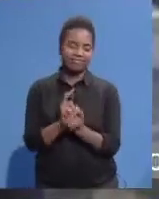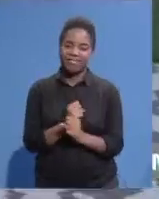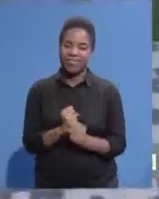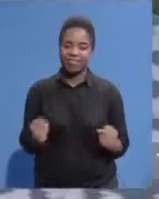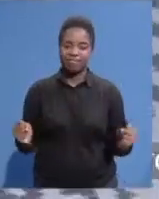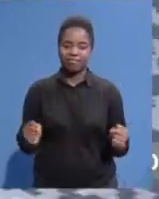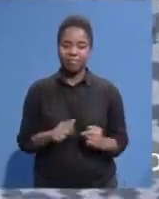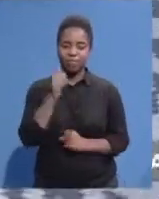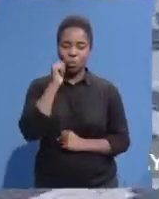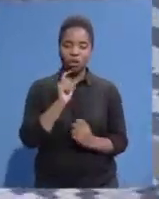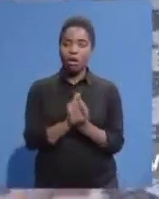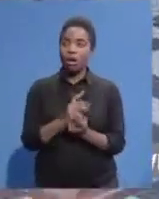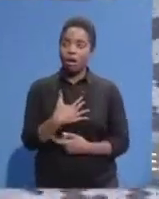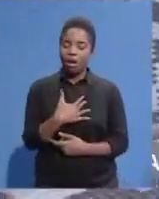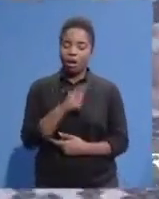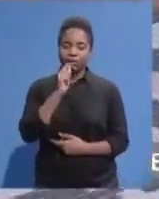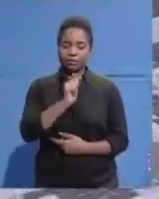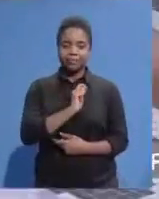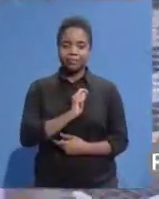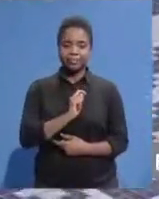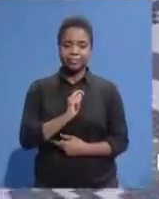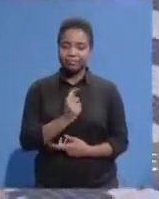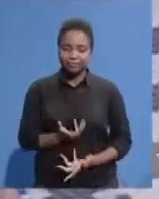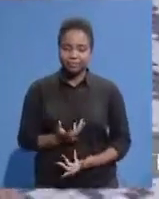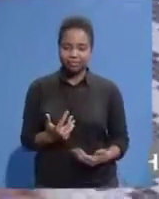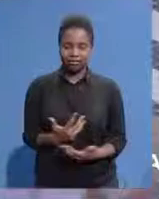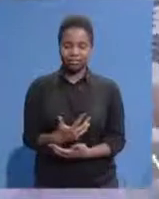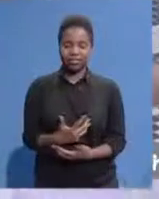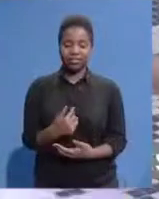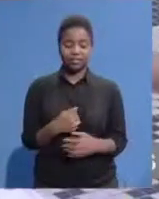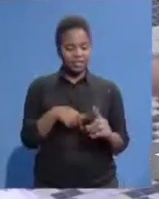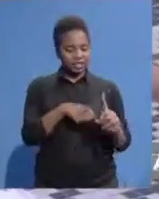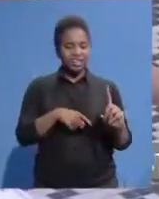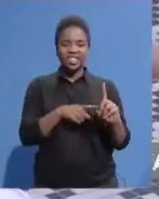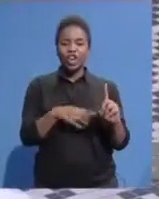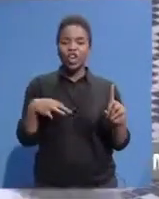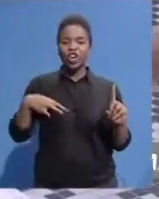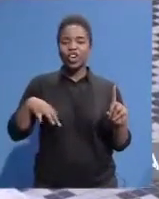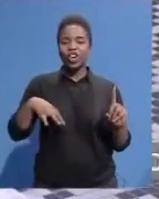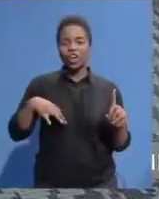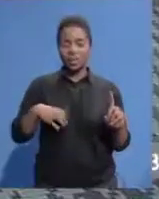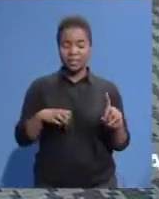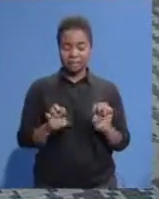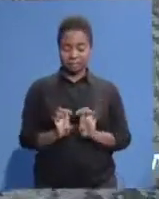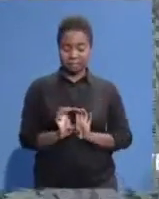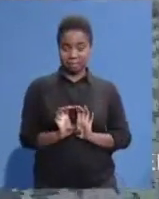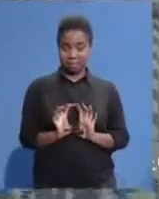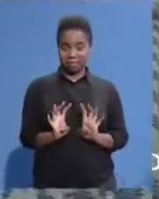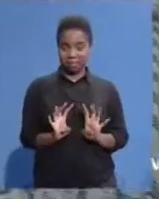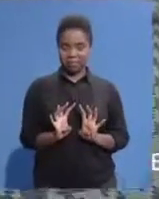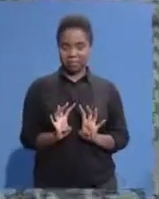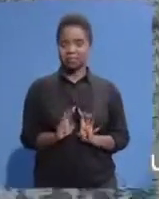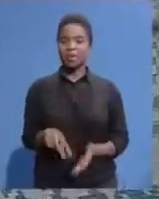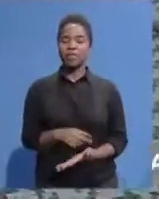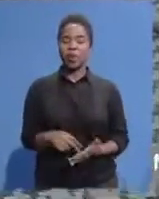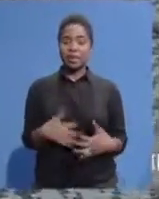I think for me what was the most significant feature about him was that the little girls were lined up to perform, and they were very excited. The